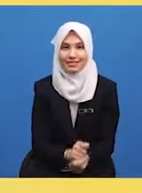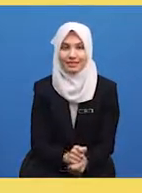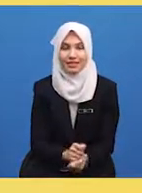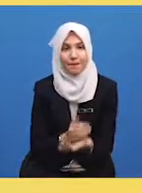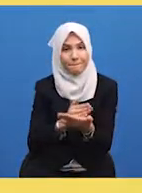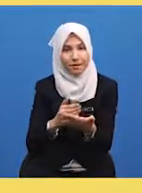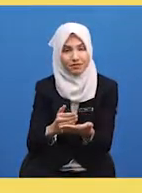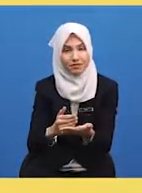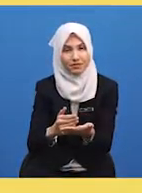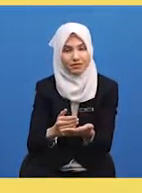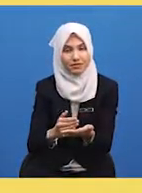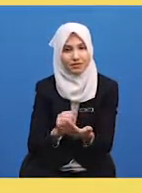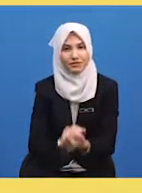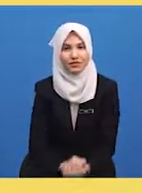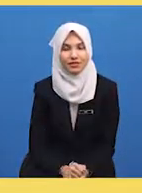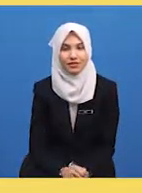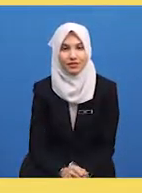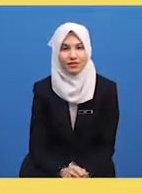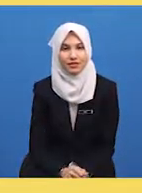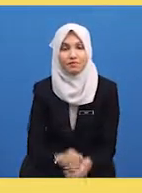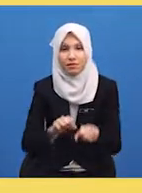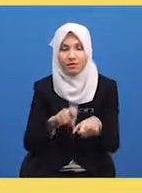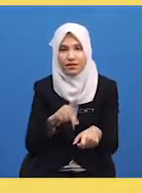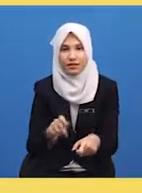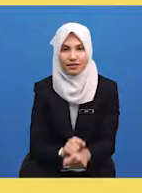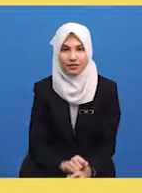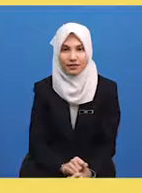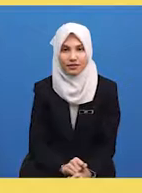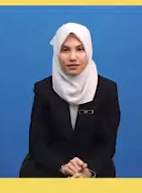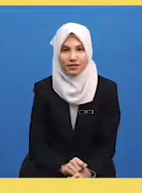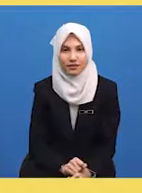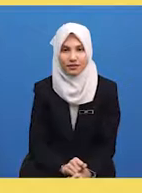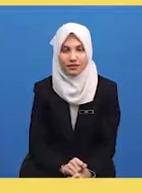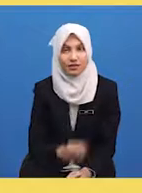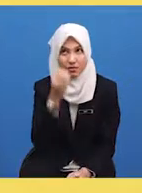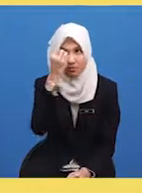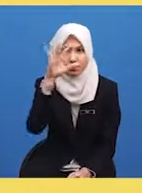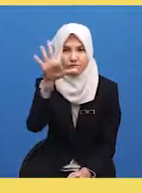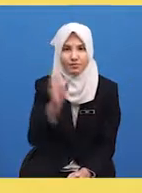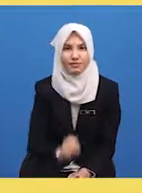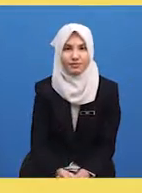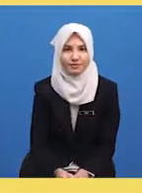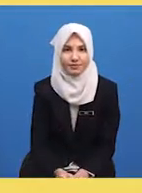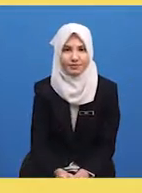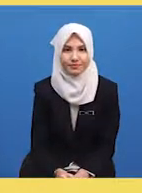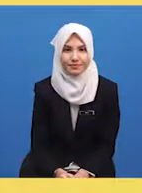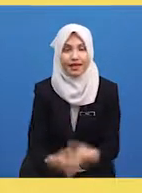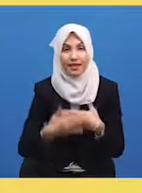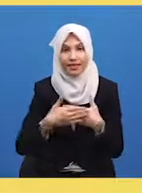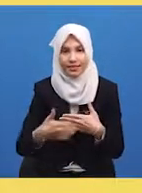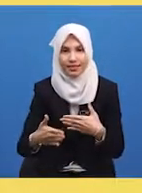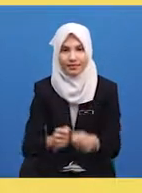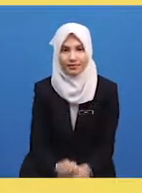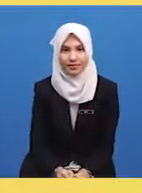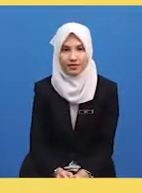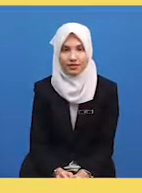of a social network site that allows you to control who sees your information. Next one,